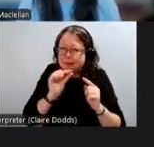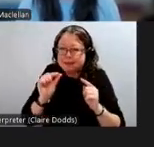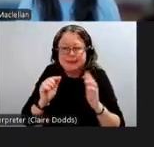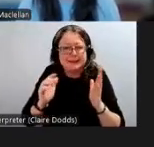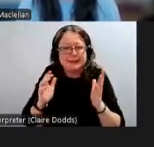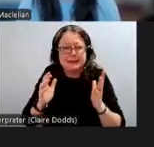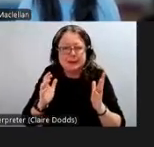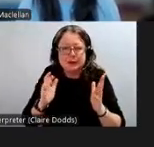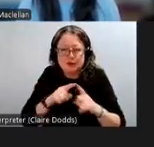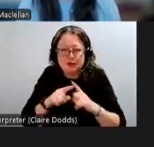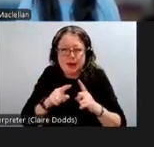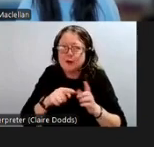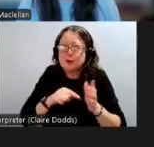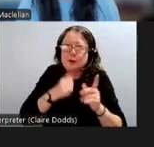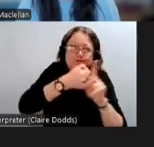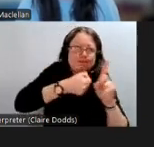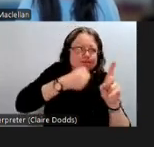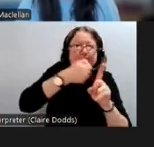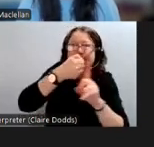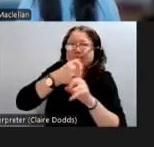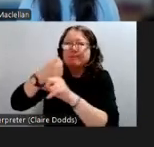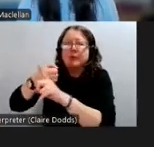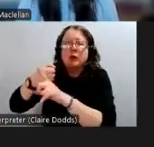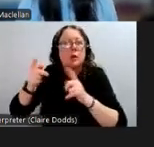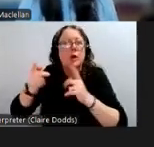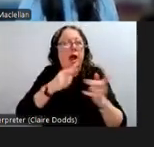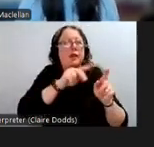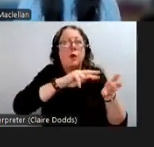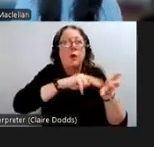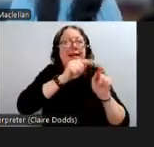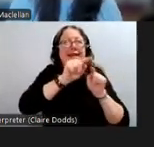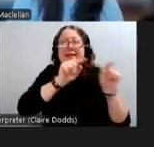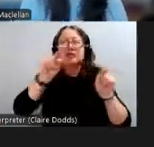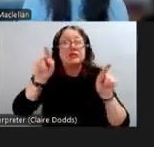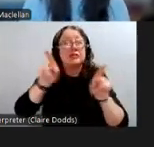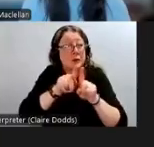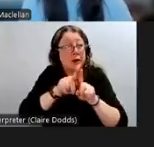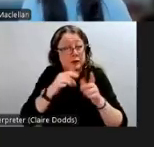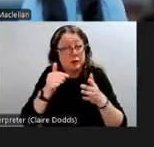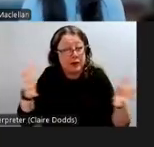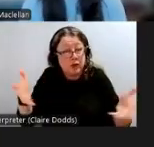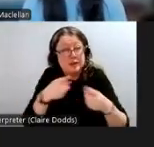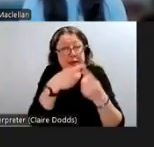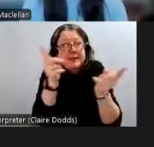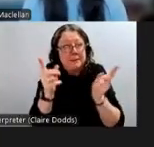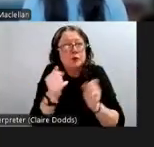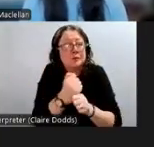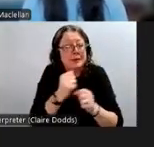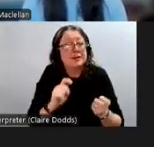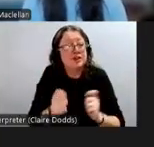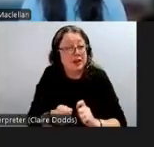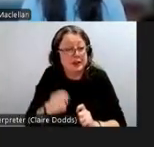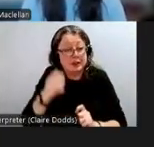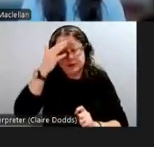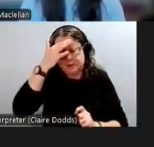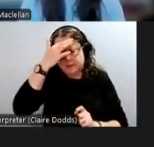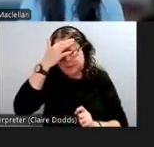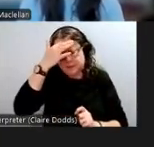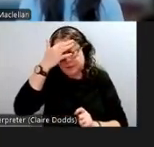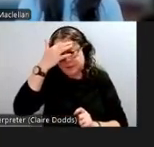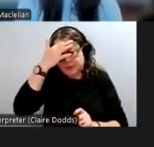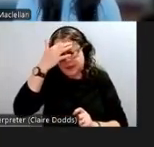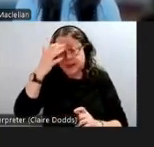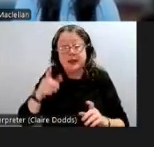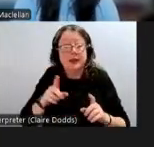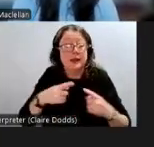that can make changes much further up as well. And then with the work in arts and culture, we also do a